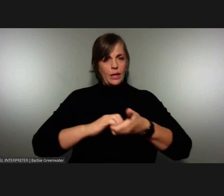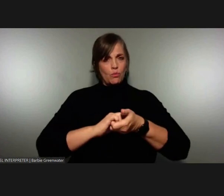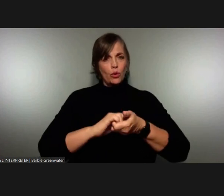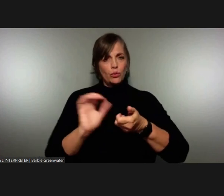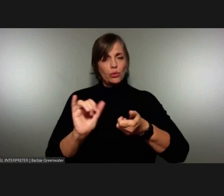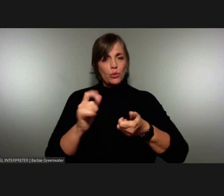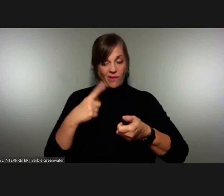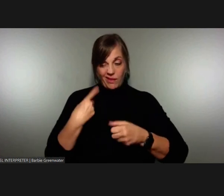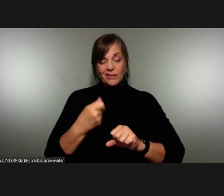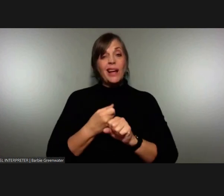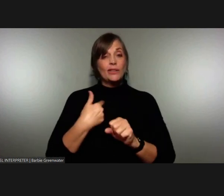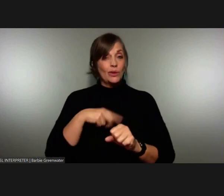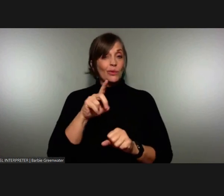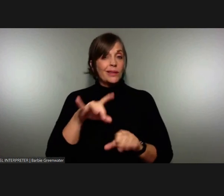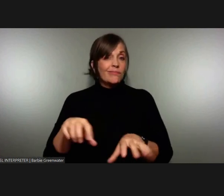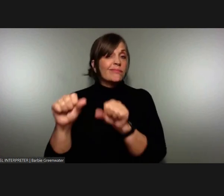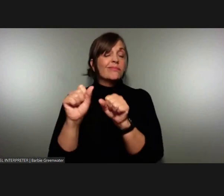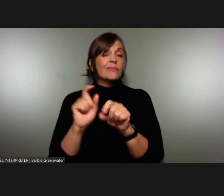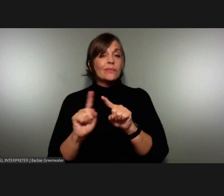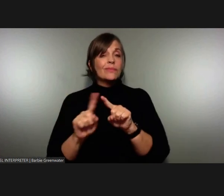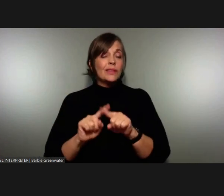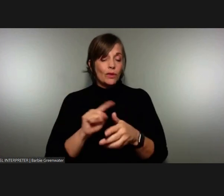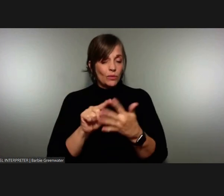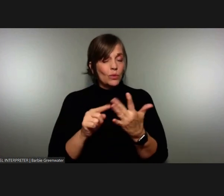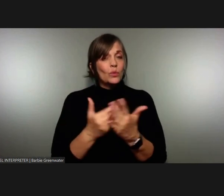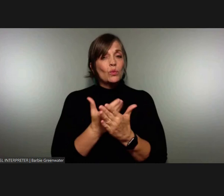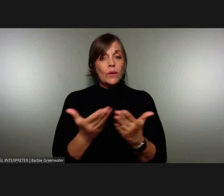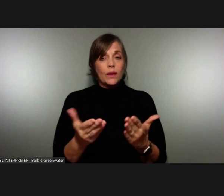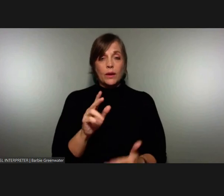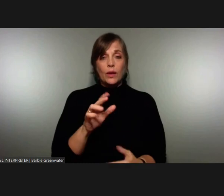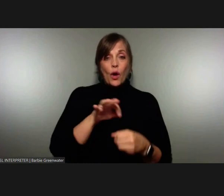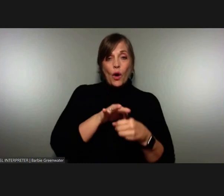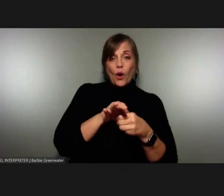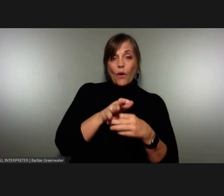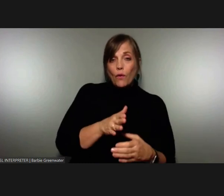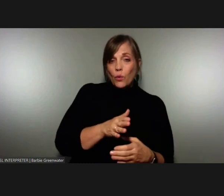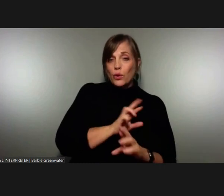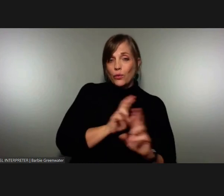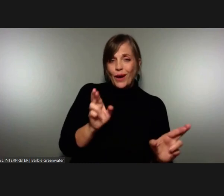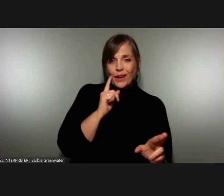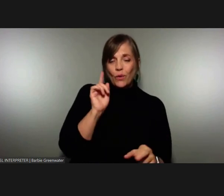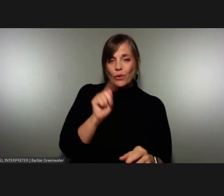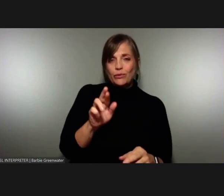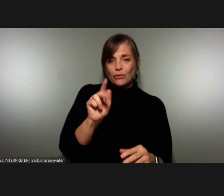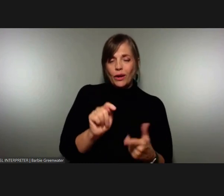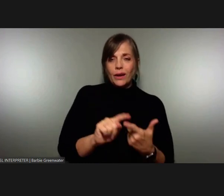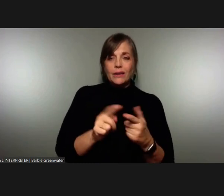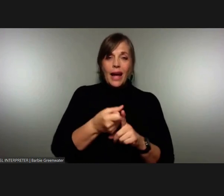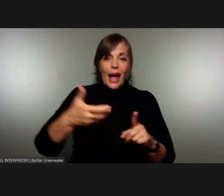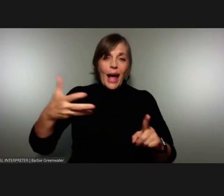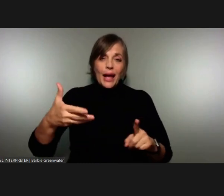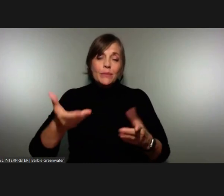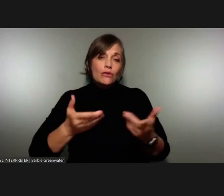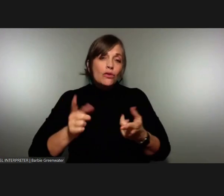We've undertaken many new initiatives, including Voter Ready for TARTA, expanded service to the Amazon